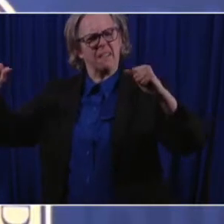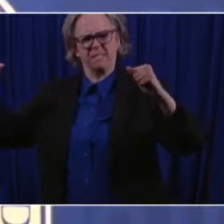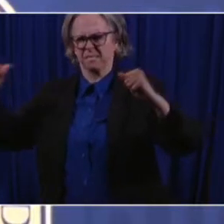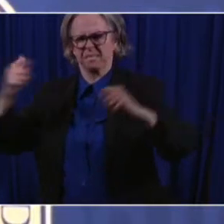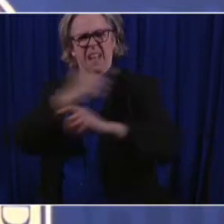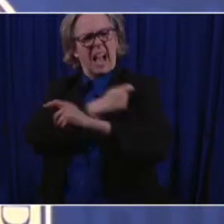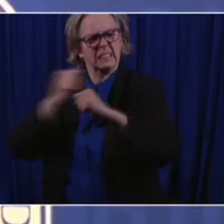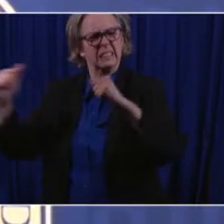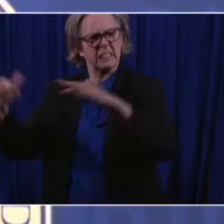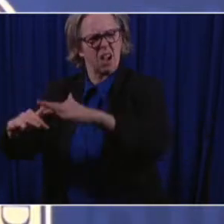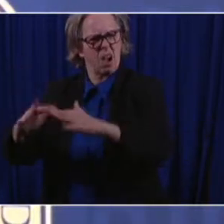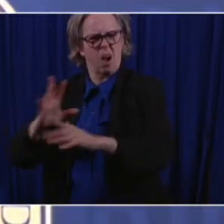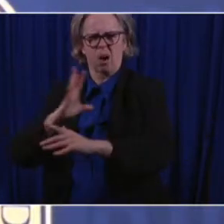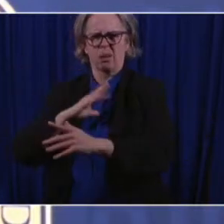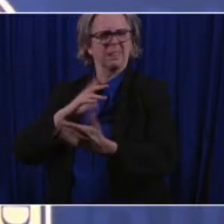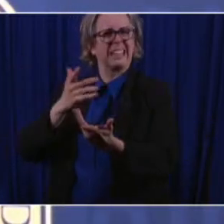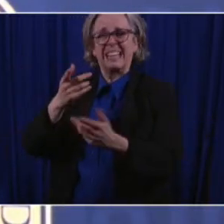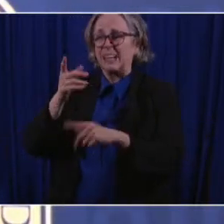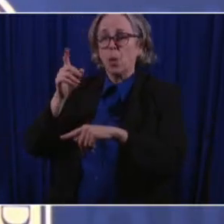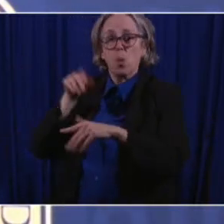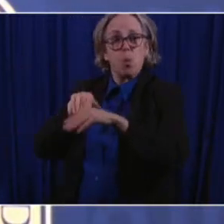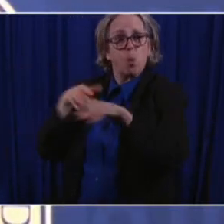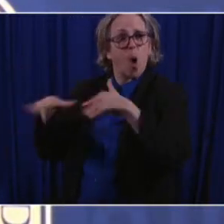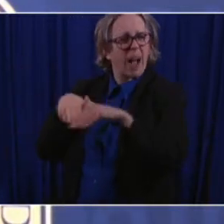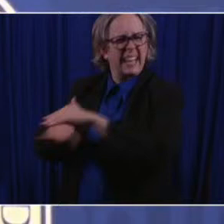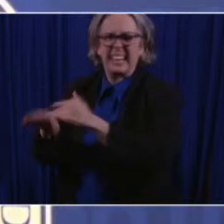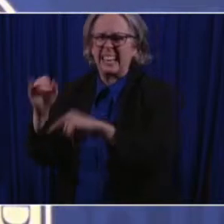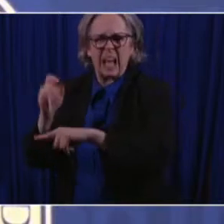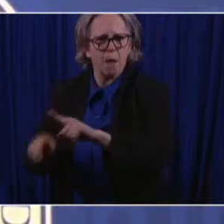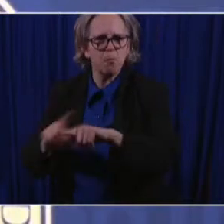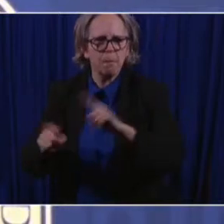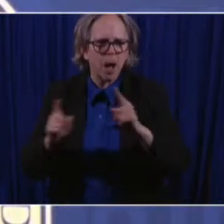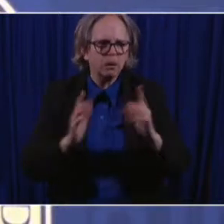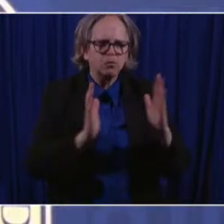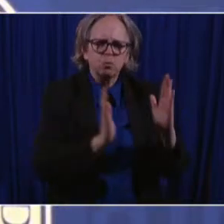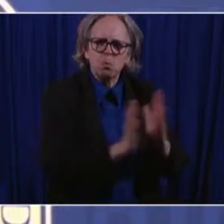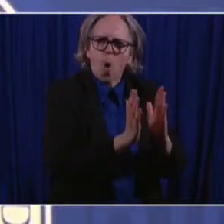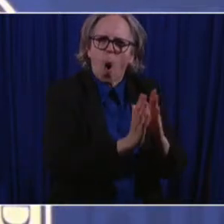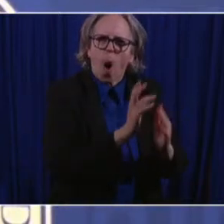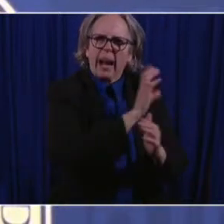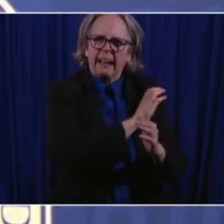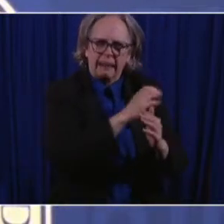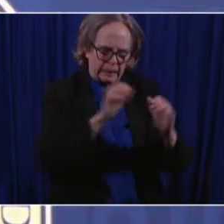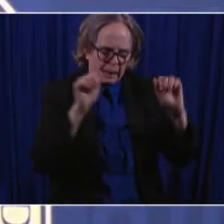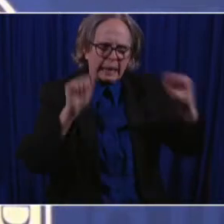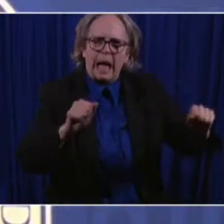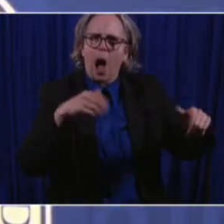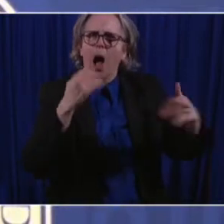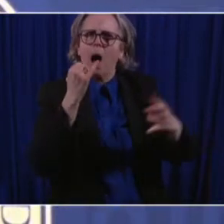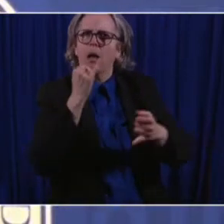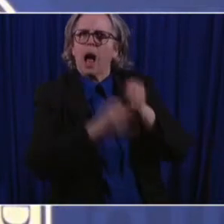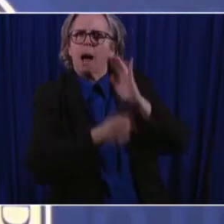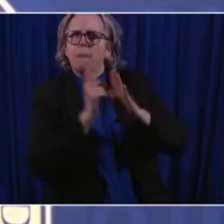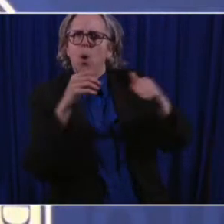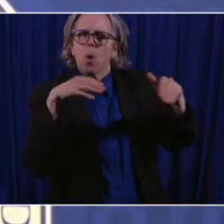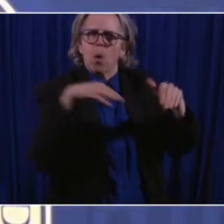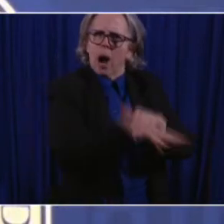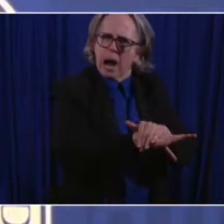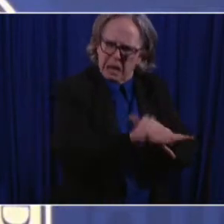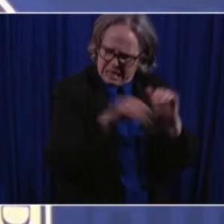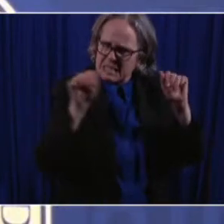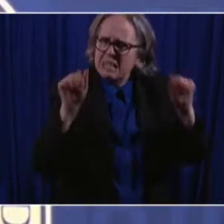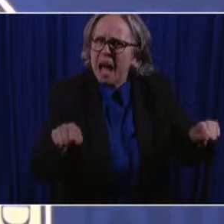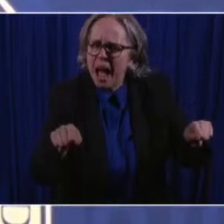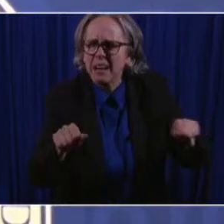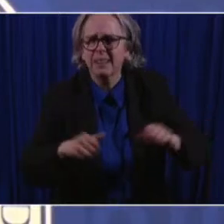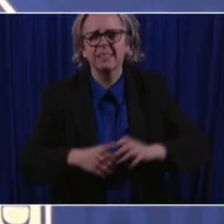clinics, we are going to start taking walk-ins. Matter of fact, I announced today about walk-ins. We are going to try a little bit at the mass vaccination site